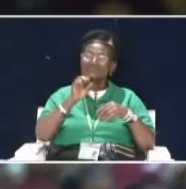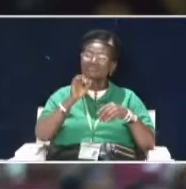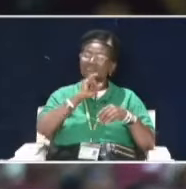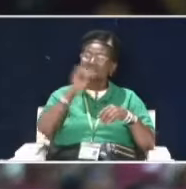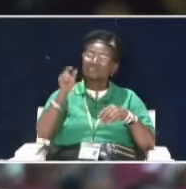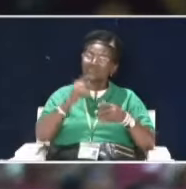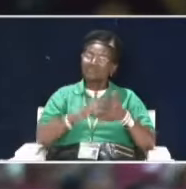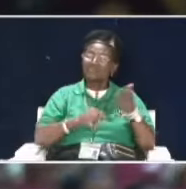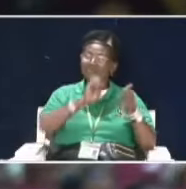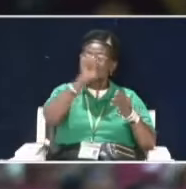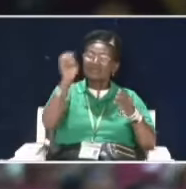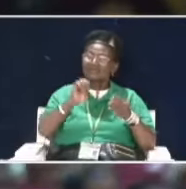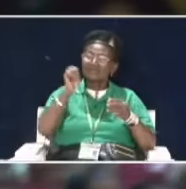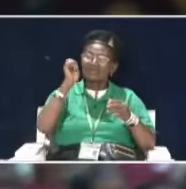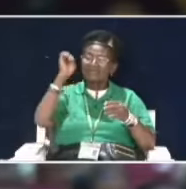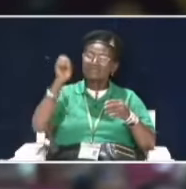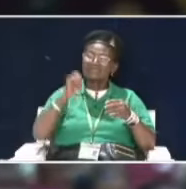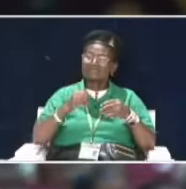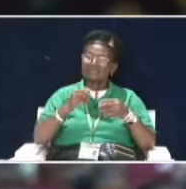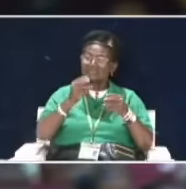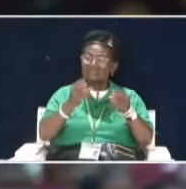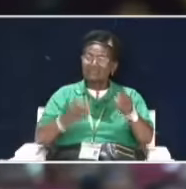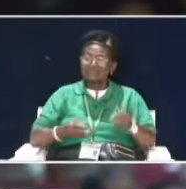wanted with our families.